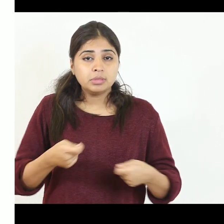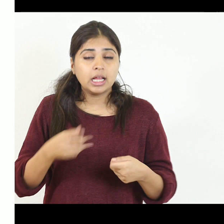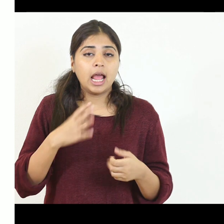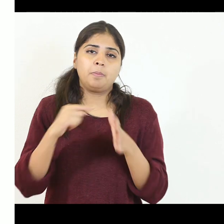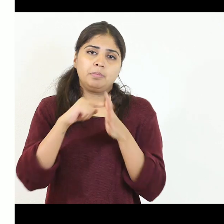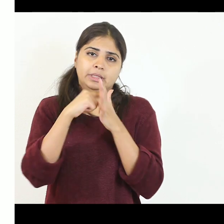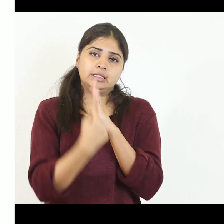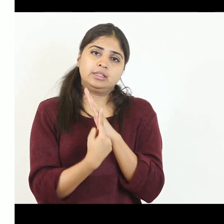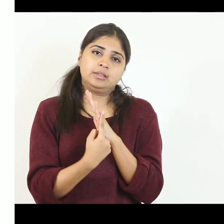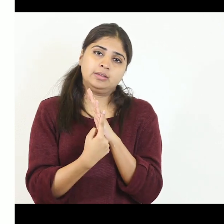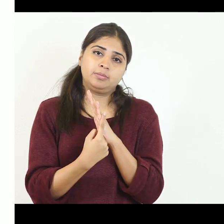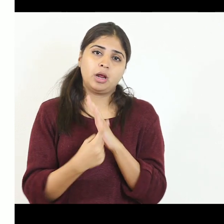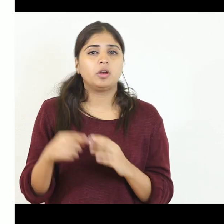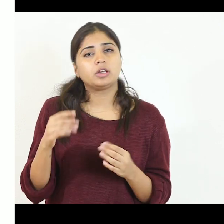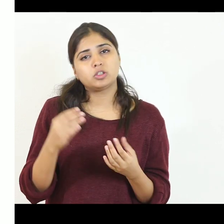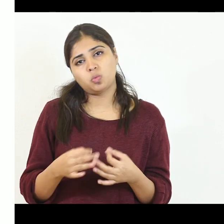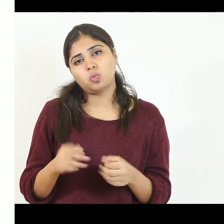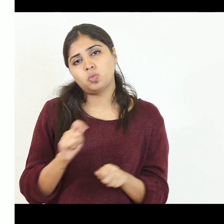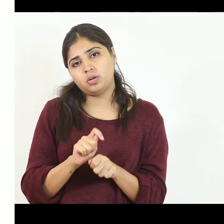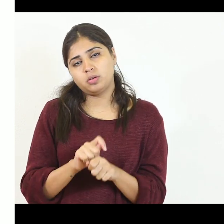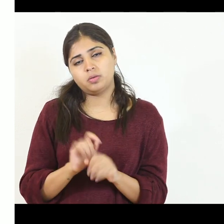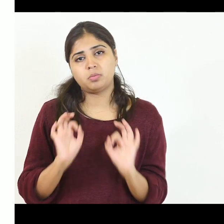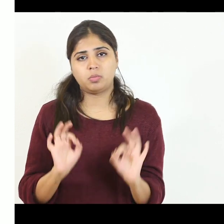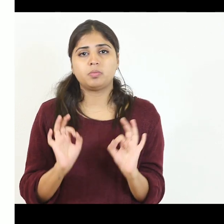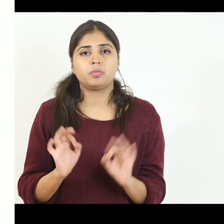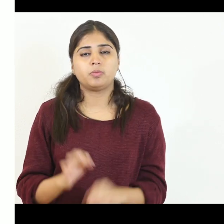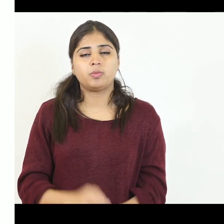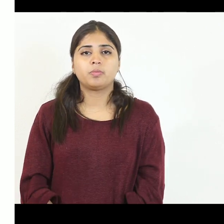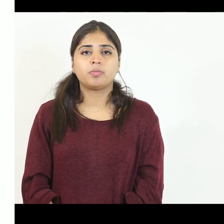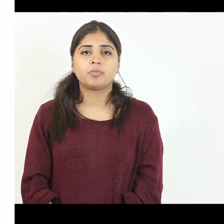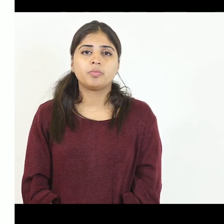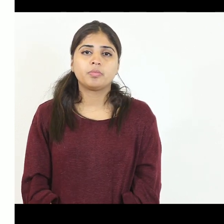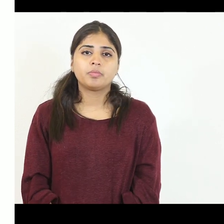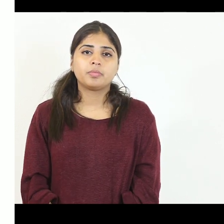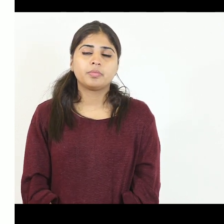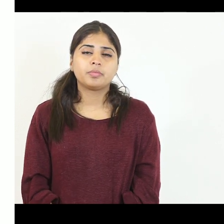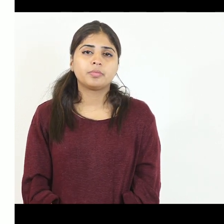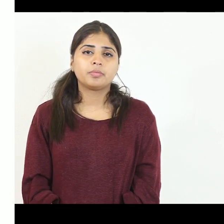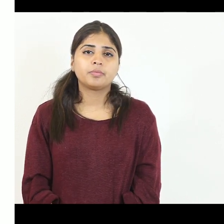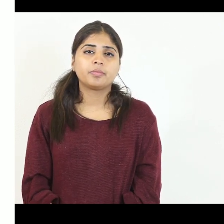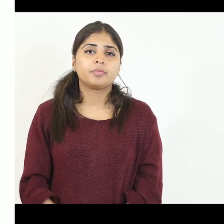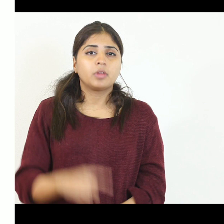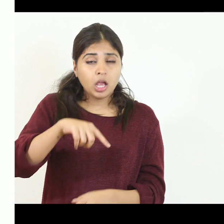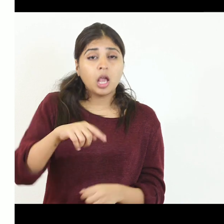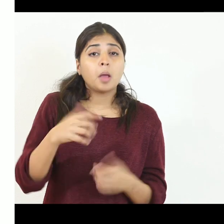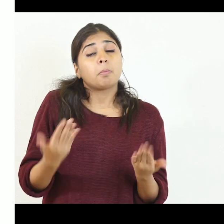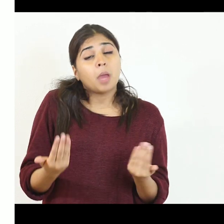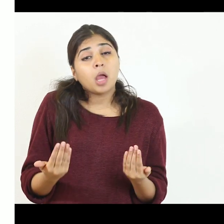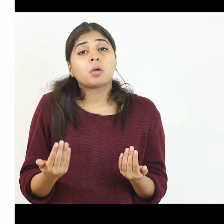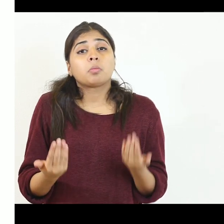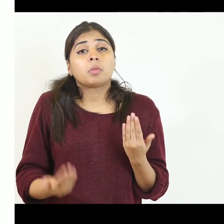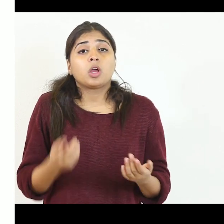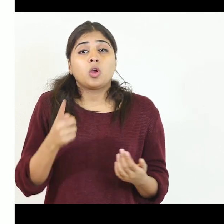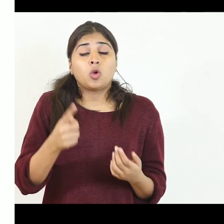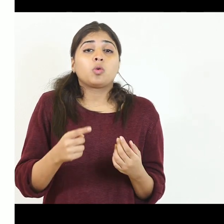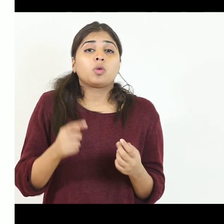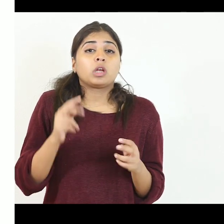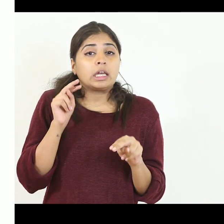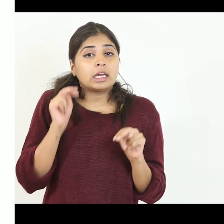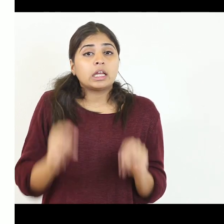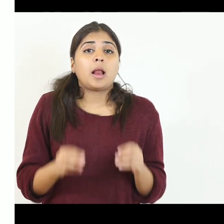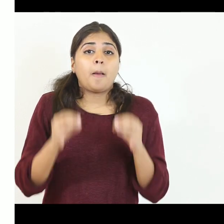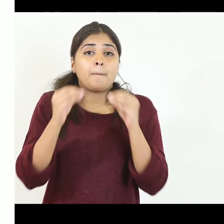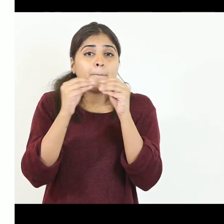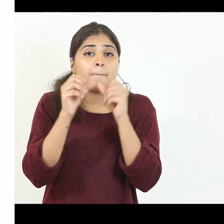A data entry operator may need to perform various backup or relief clerical duties as needed,